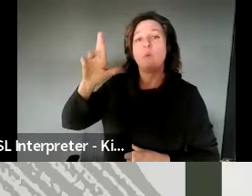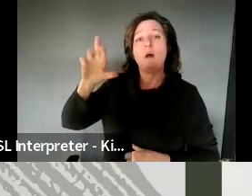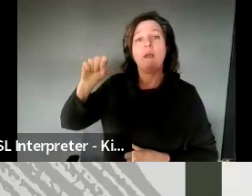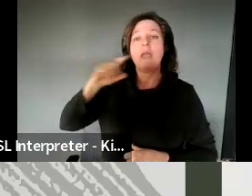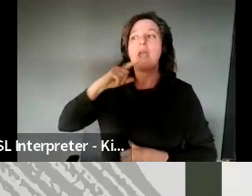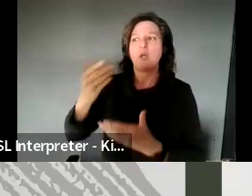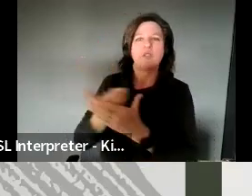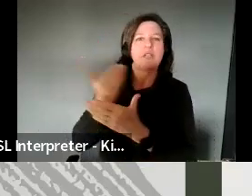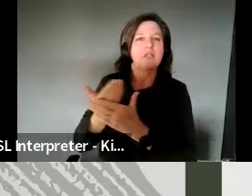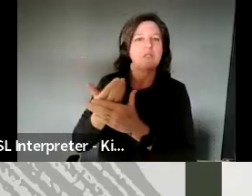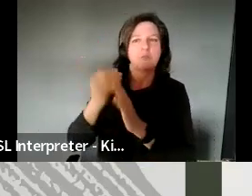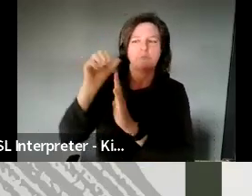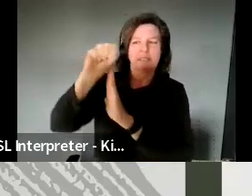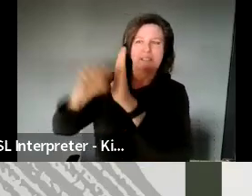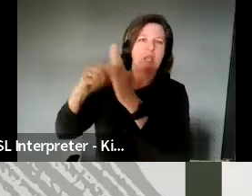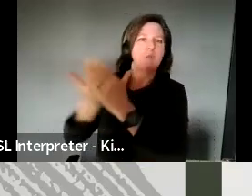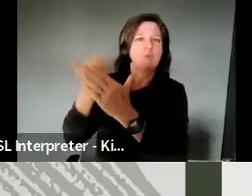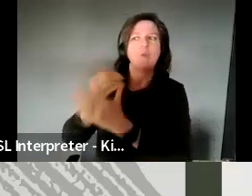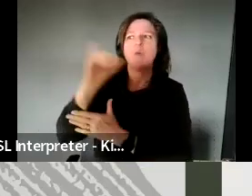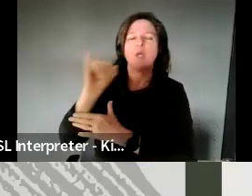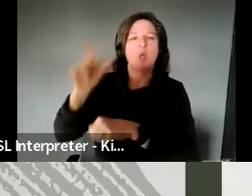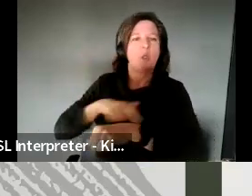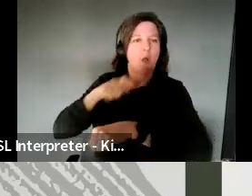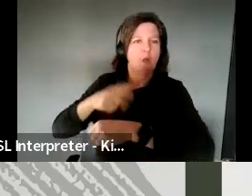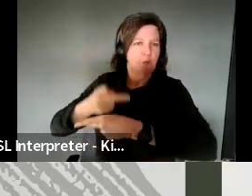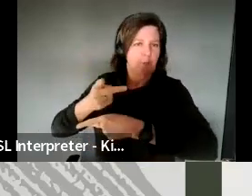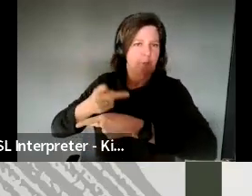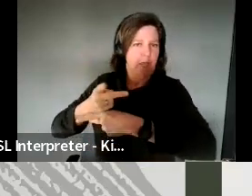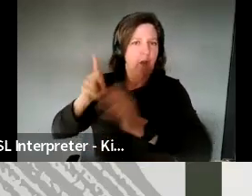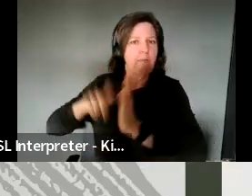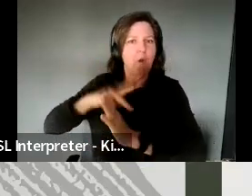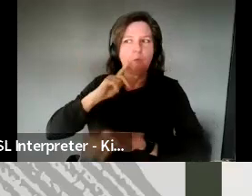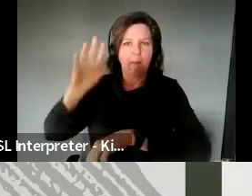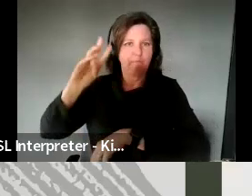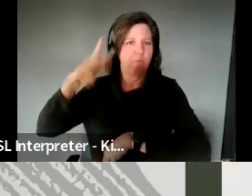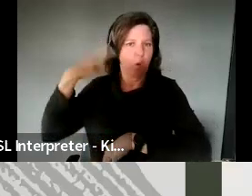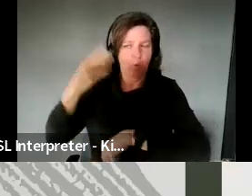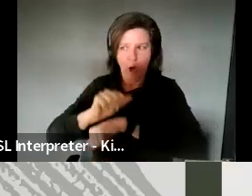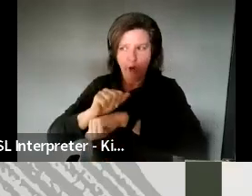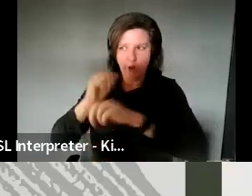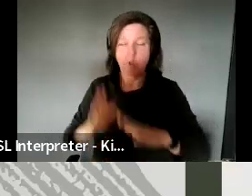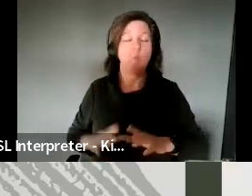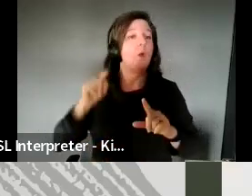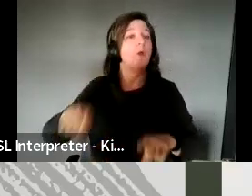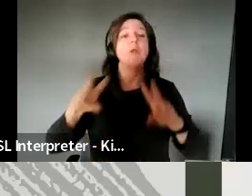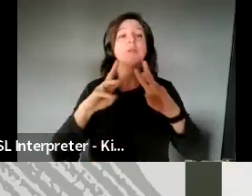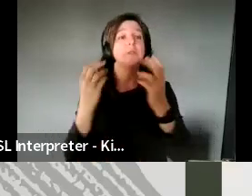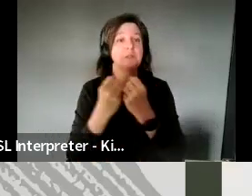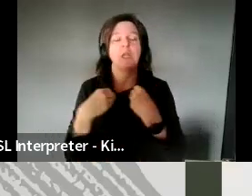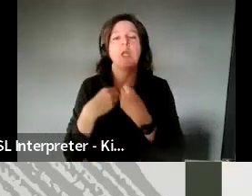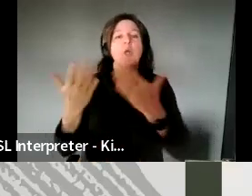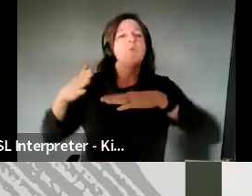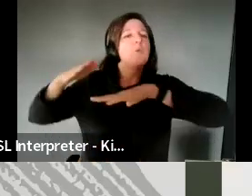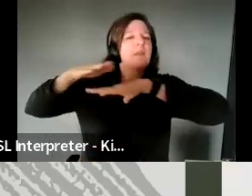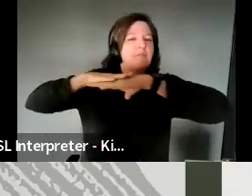for workers. Our WalkCares Conversations webinar series is designed to give you a high-level overview of the